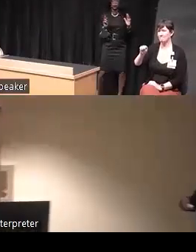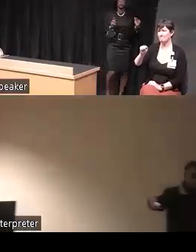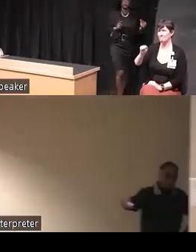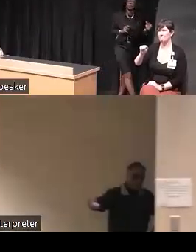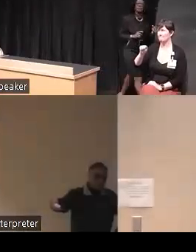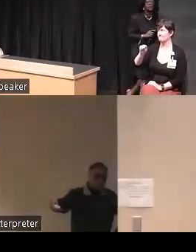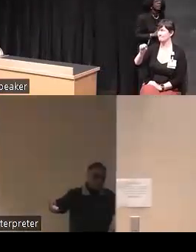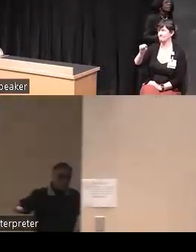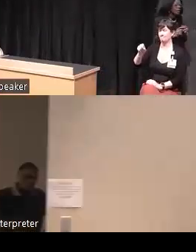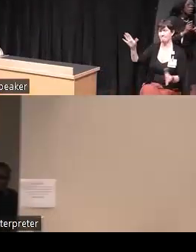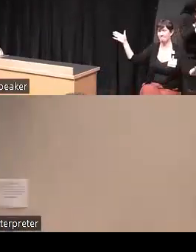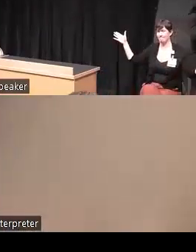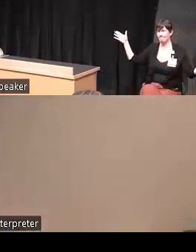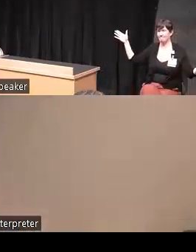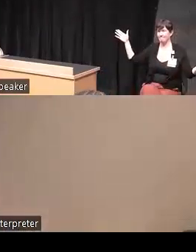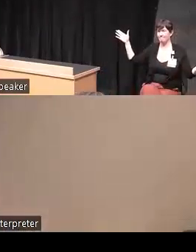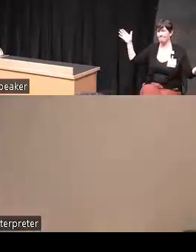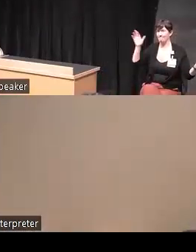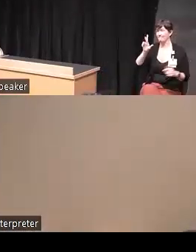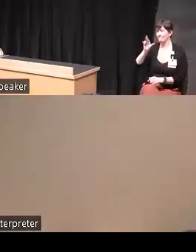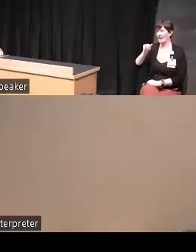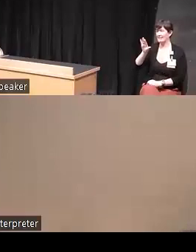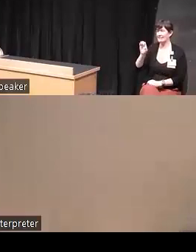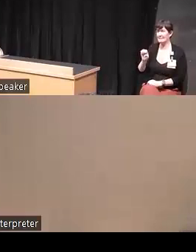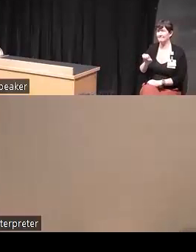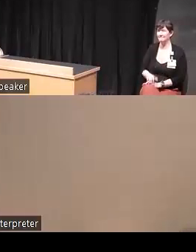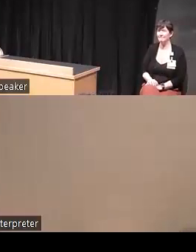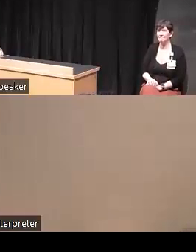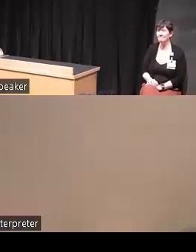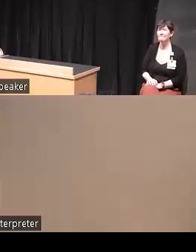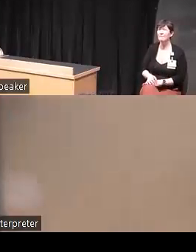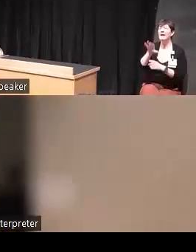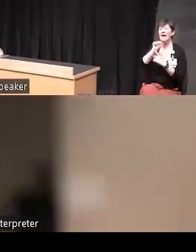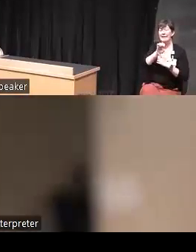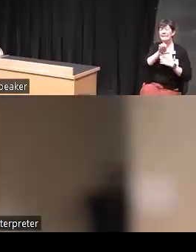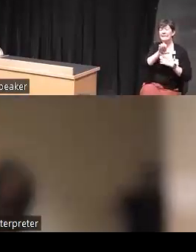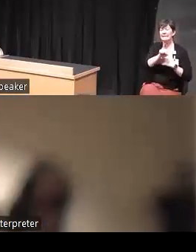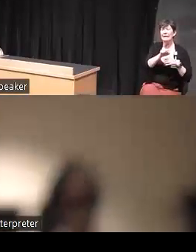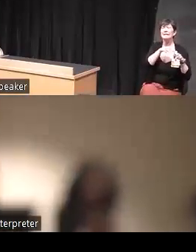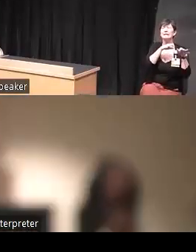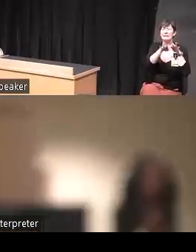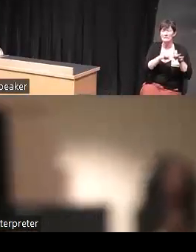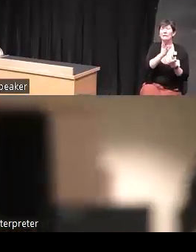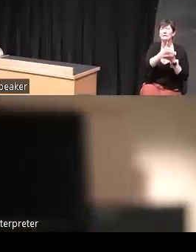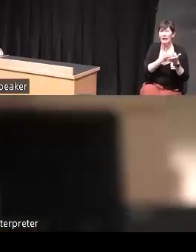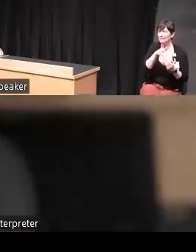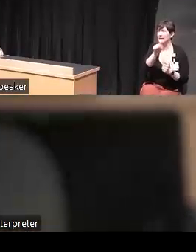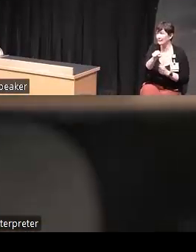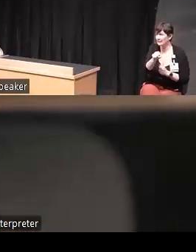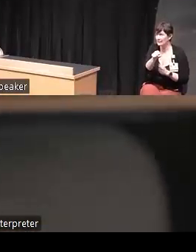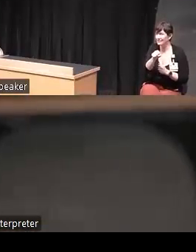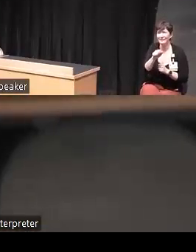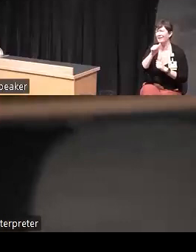Ooh. That is to say that socioeconomic status explains some, but